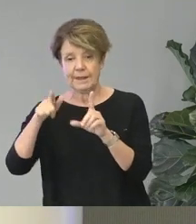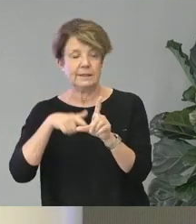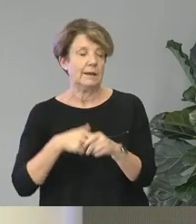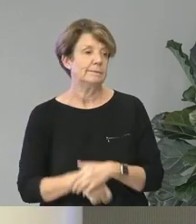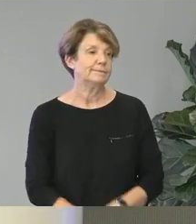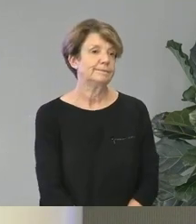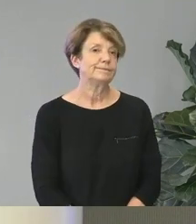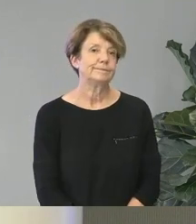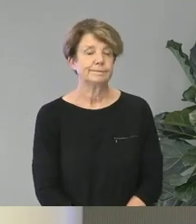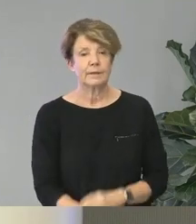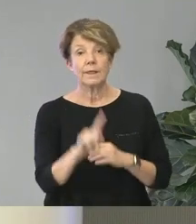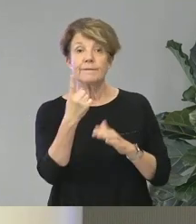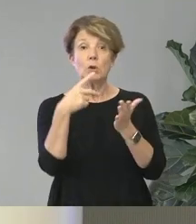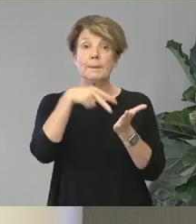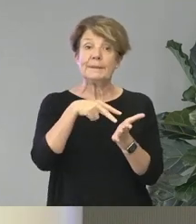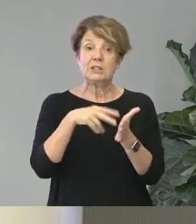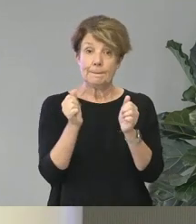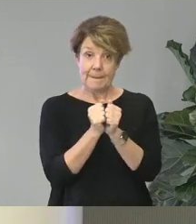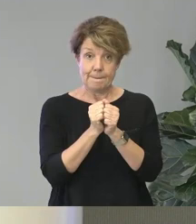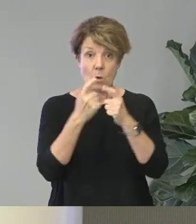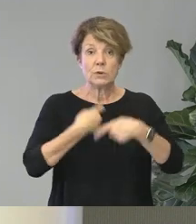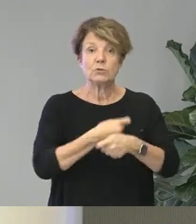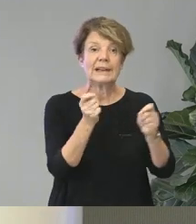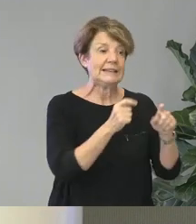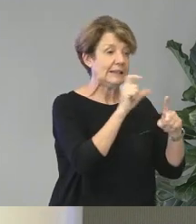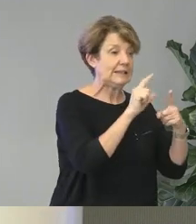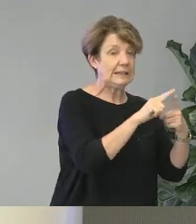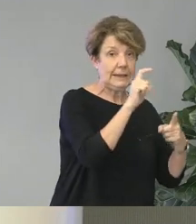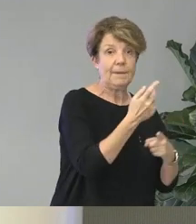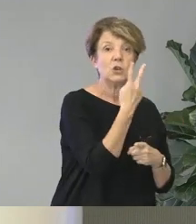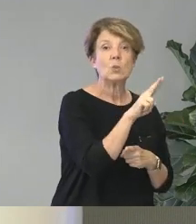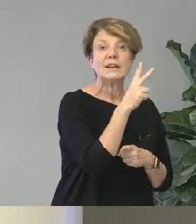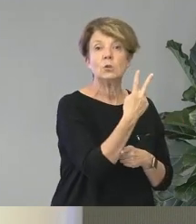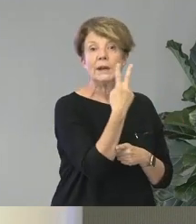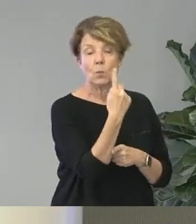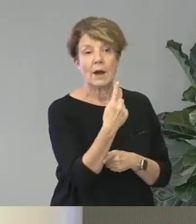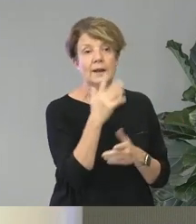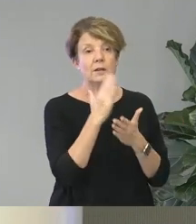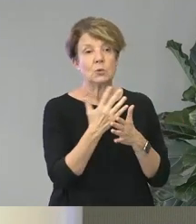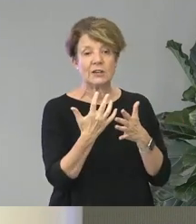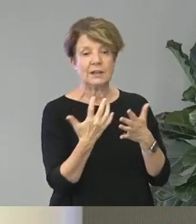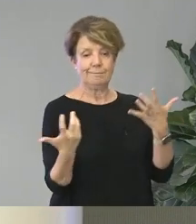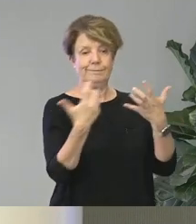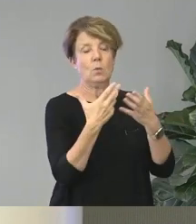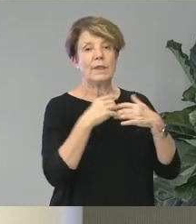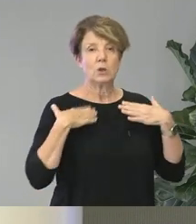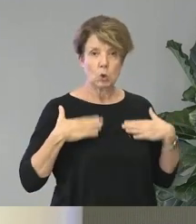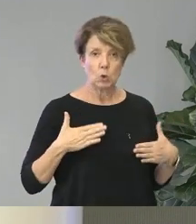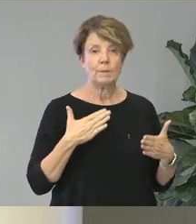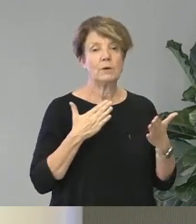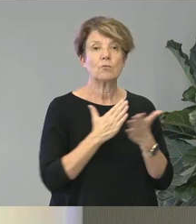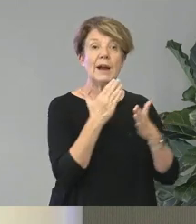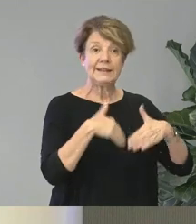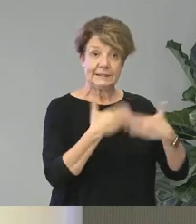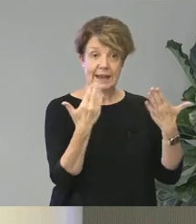The first position paper was released in December 2021 to coincide with Human Rights Day. Free and Equal,